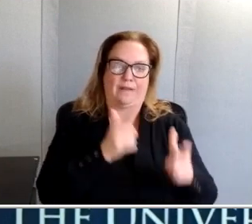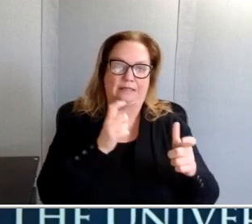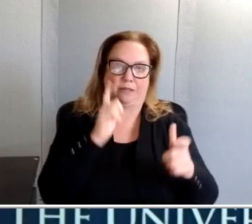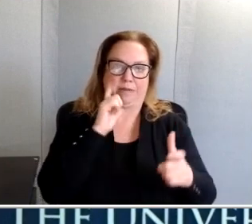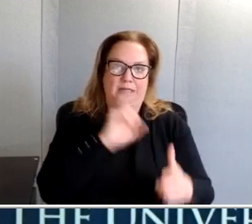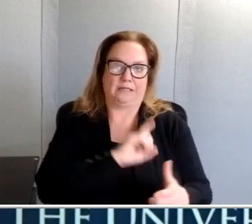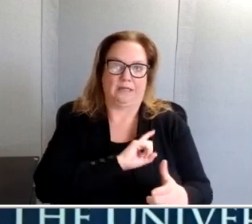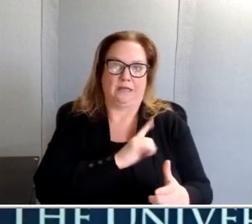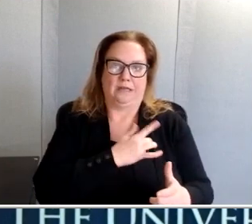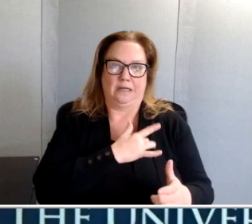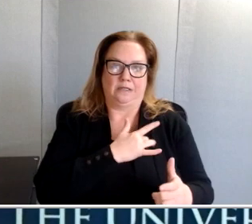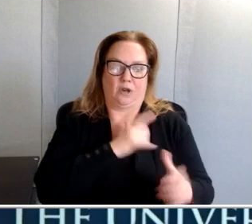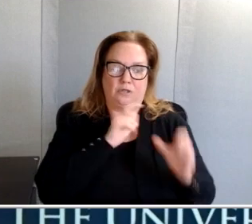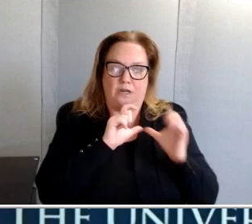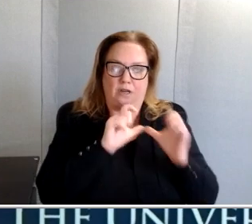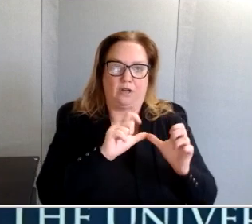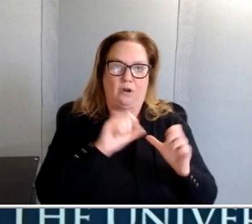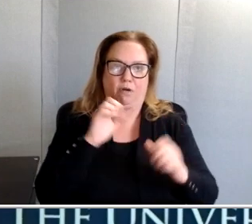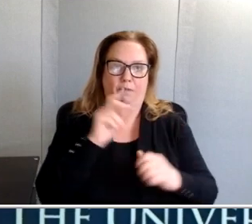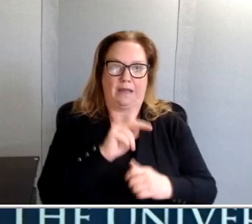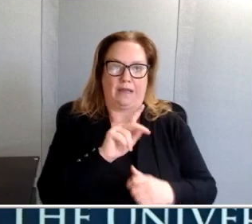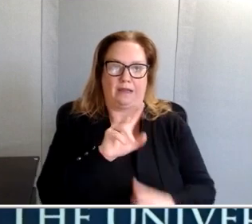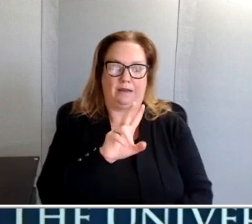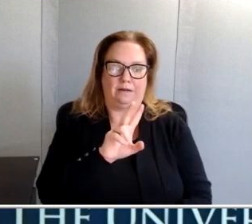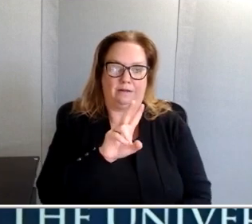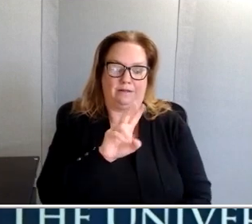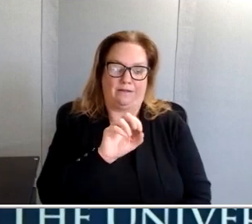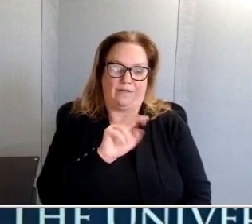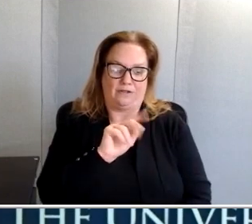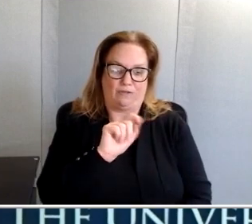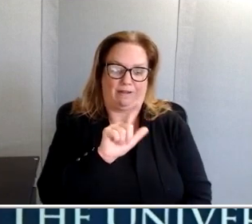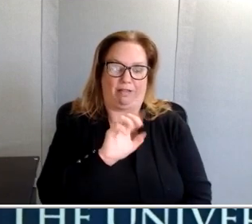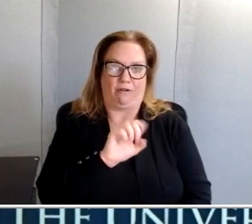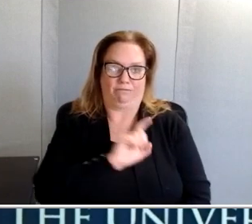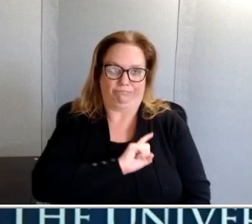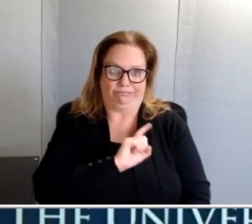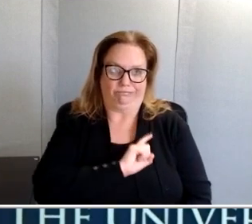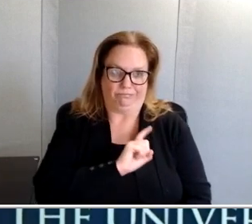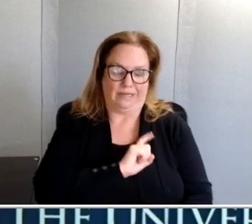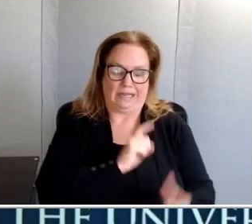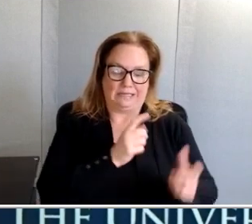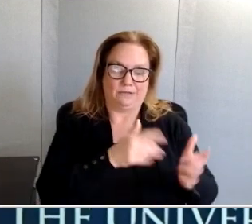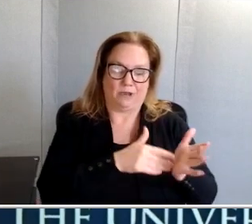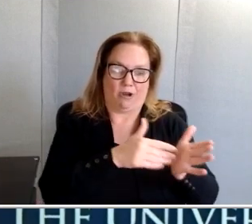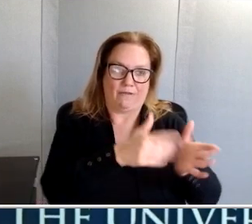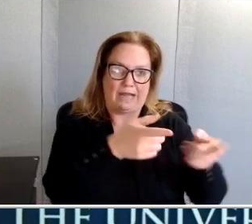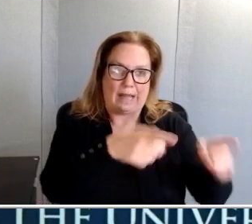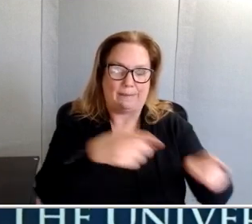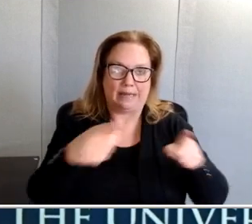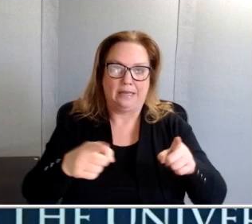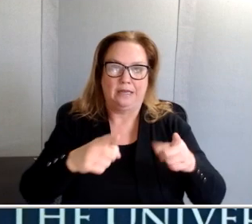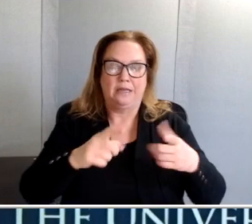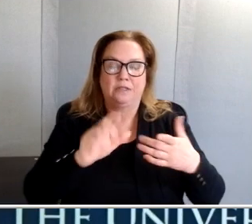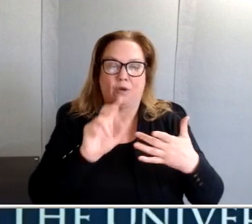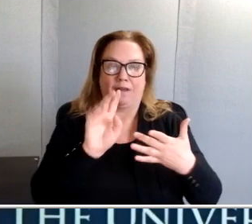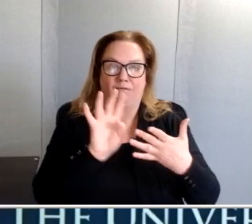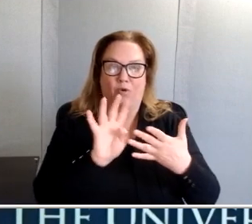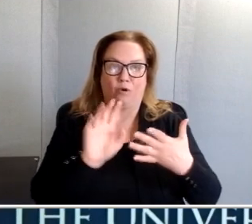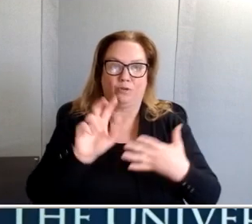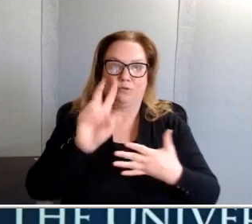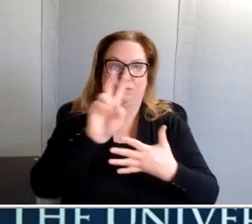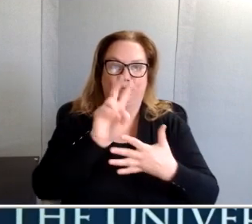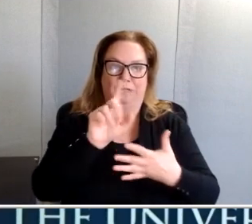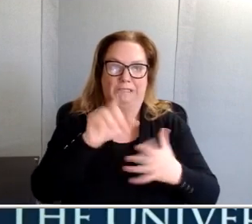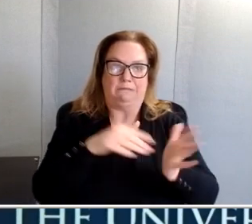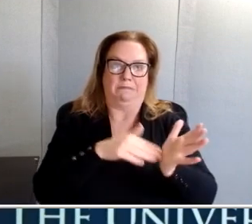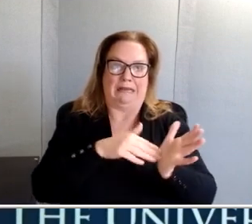going to tolerate going back into ventricular tachycardia as often as it was happening. And so that allows him to go higher on the list because he medically needed the